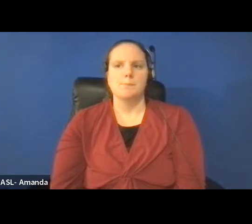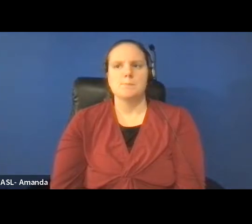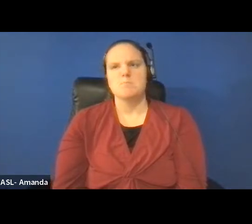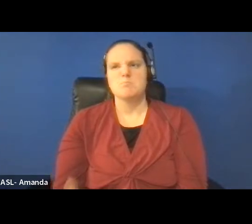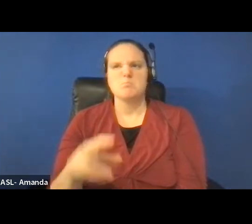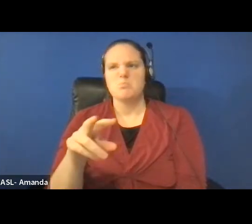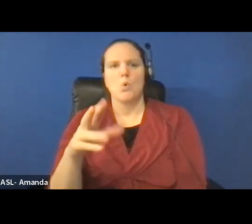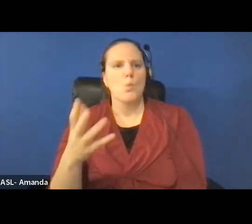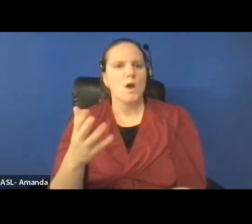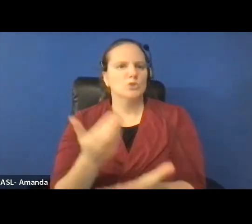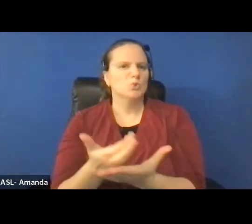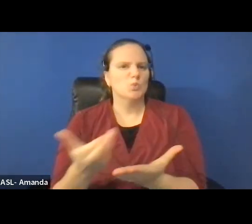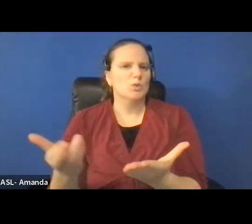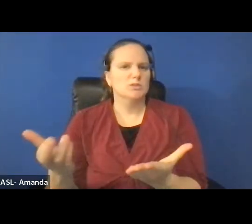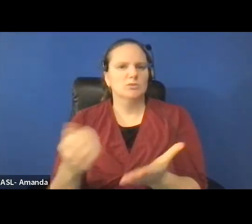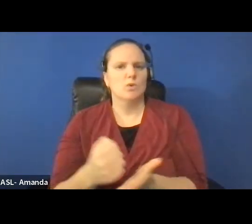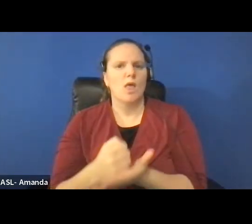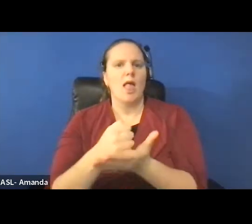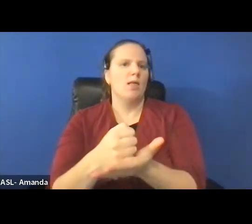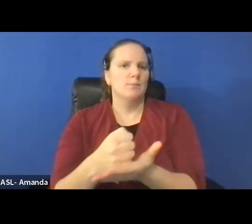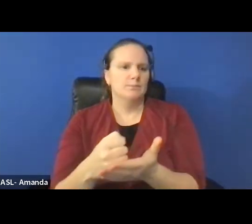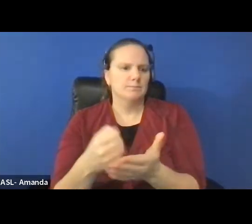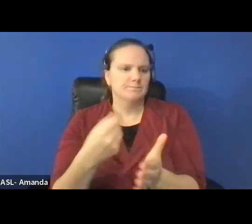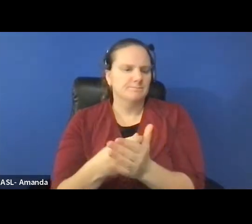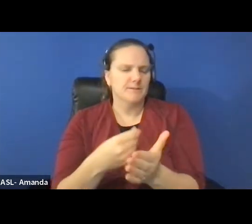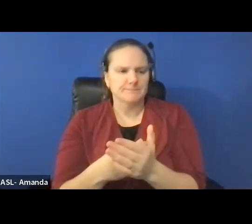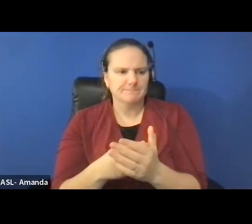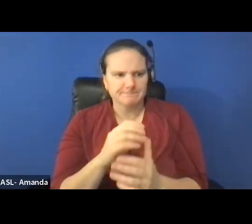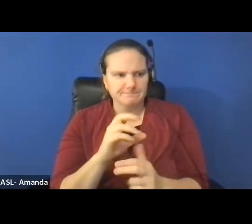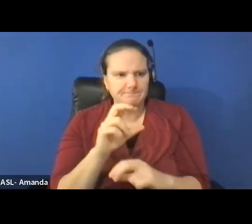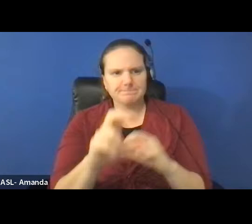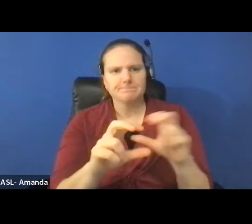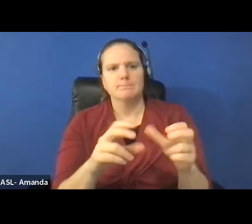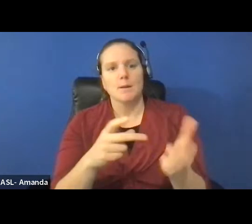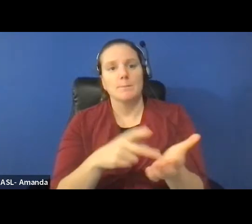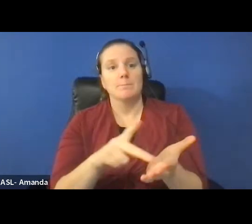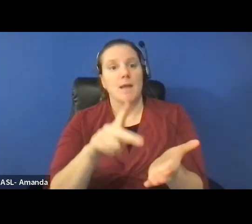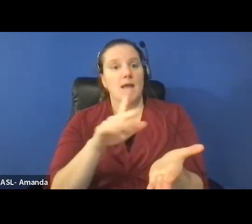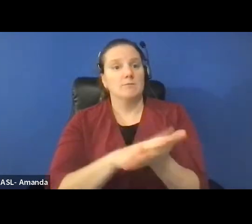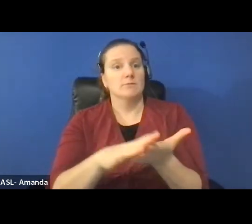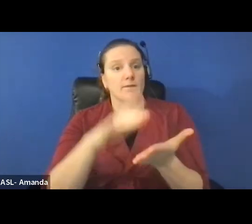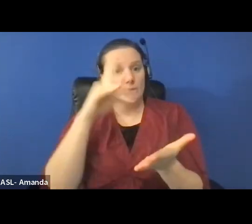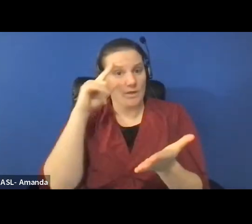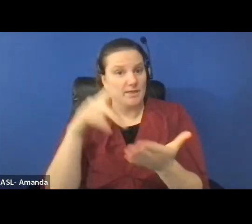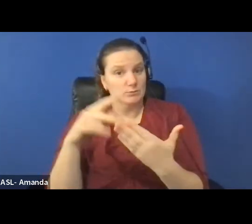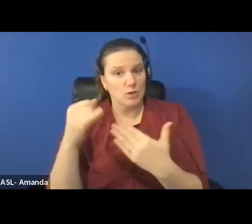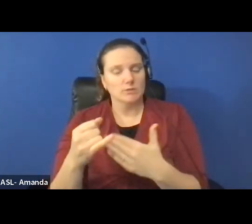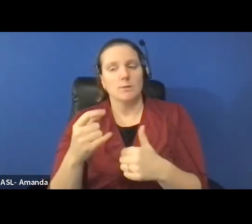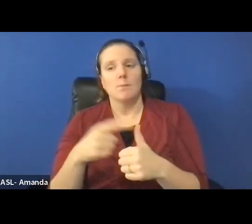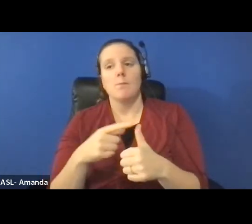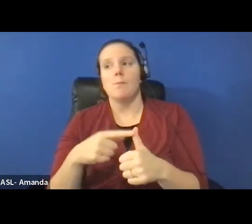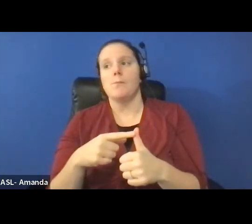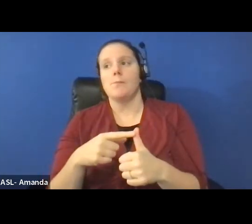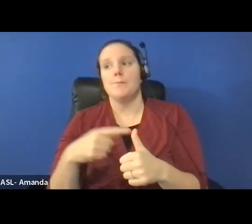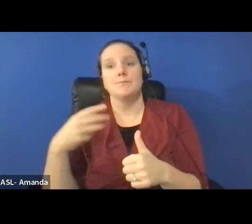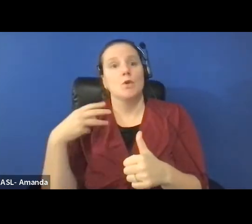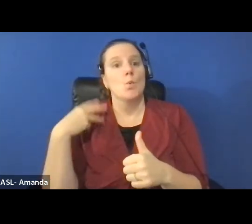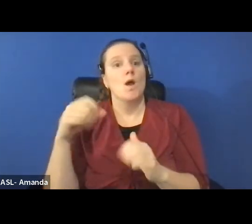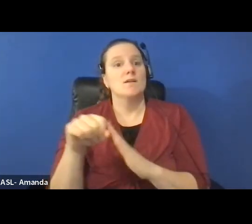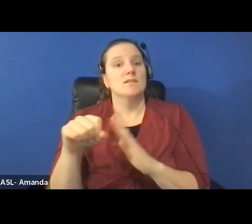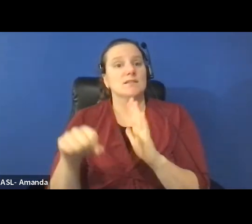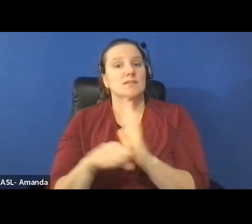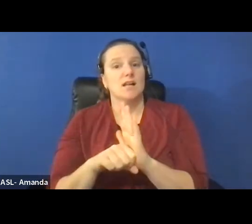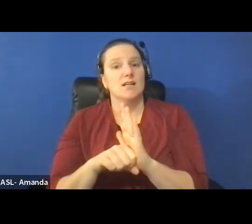are the sources to help fund and pay for this project. We know that Washington State